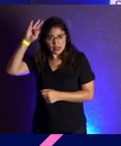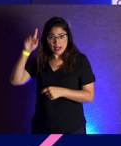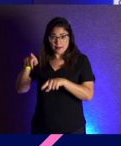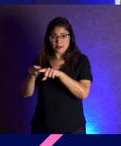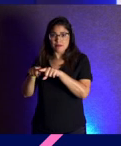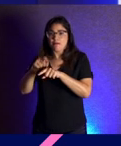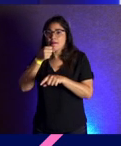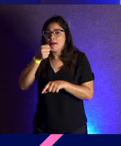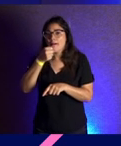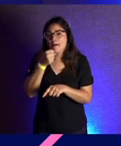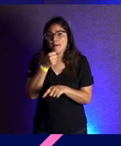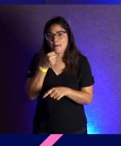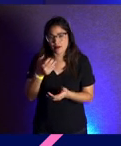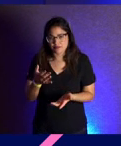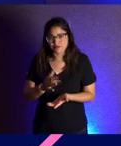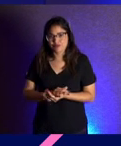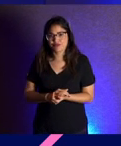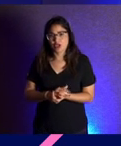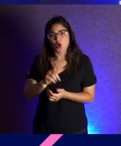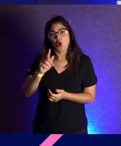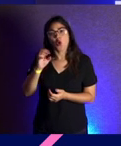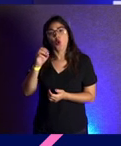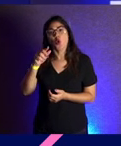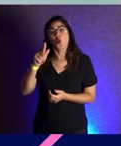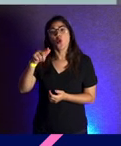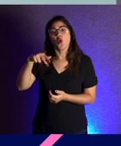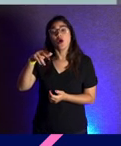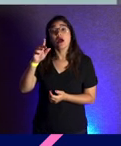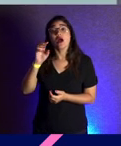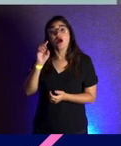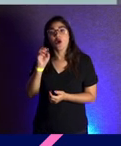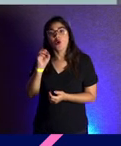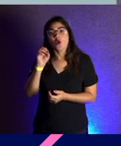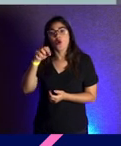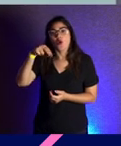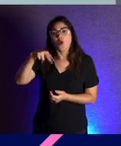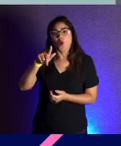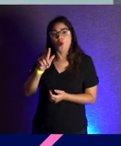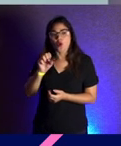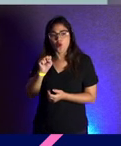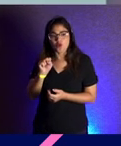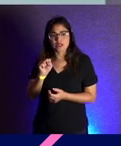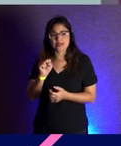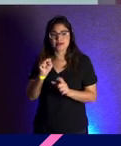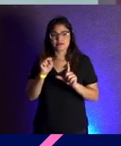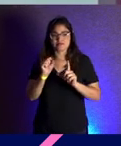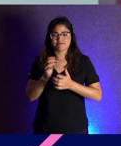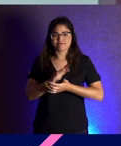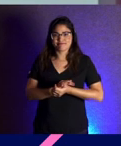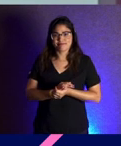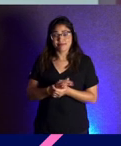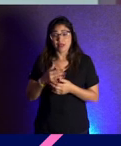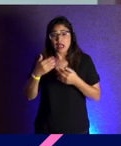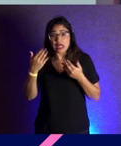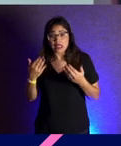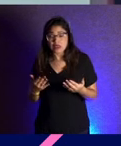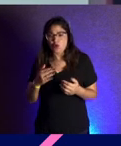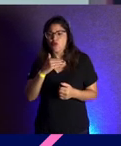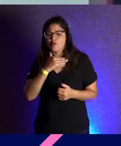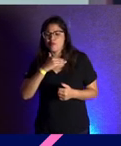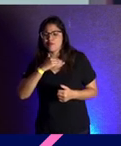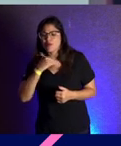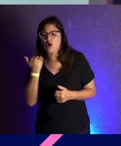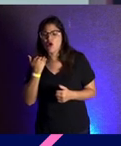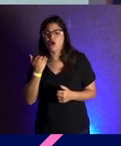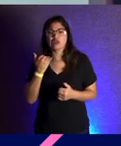NGOs, and so forth. And you can see sometimes we have a death that appears in 2 sources, other times we have a full